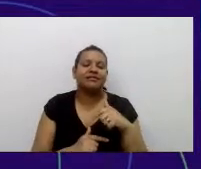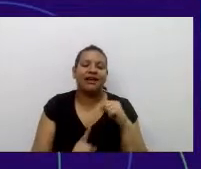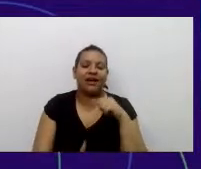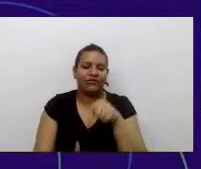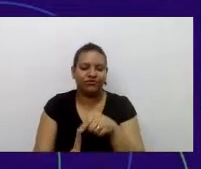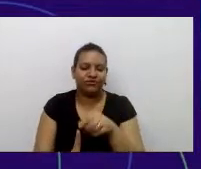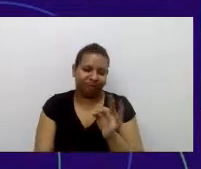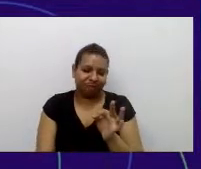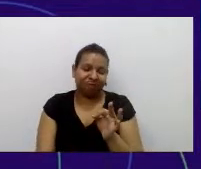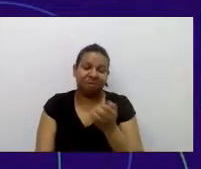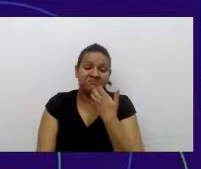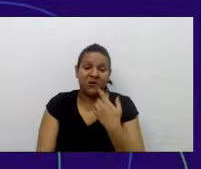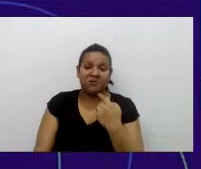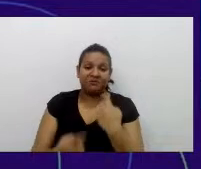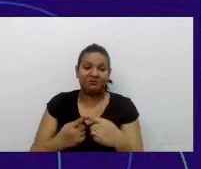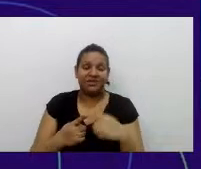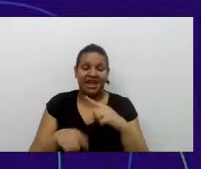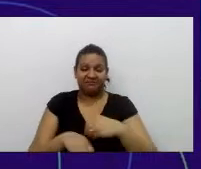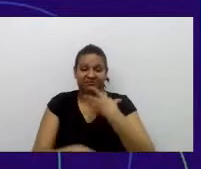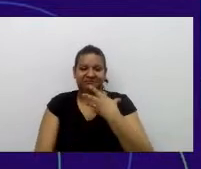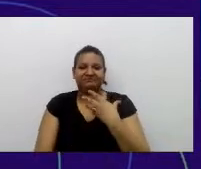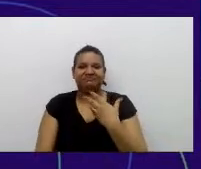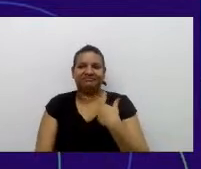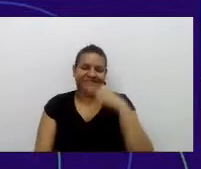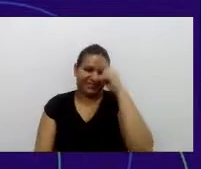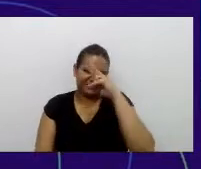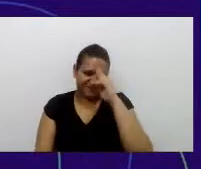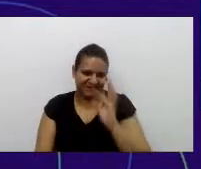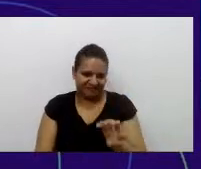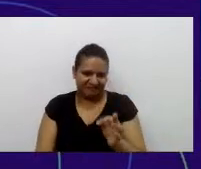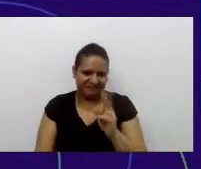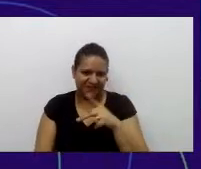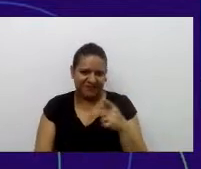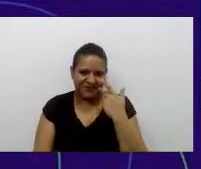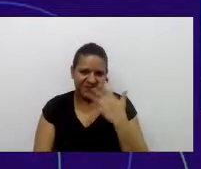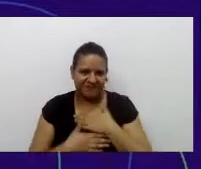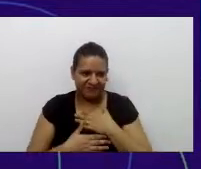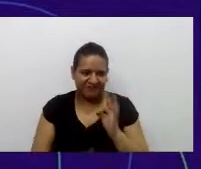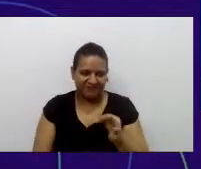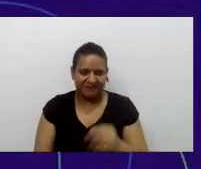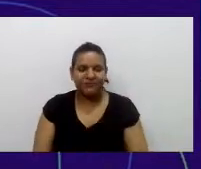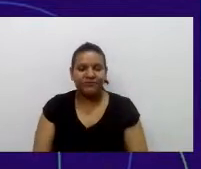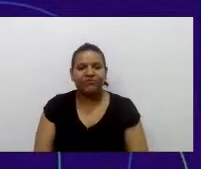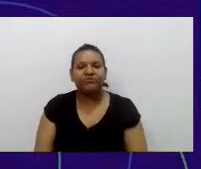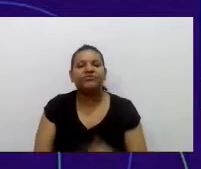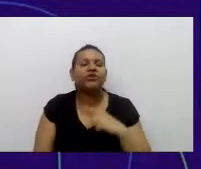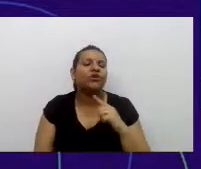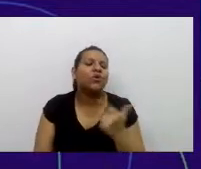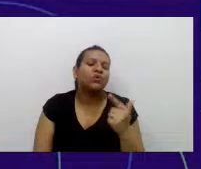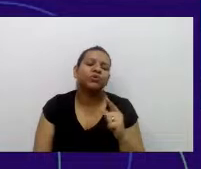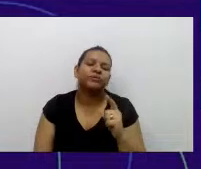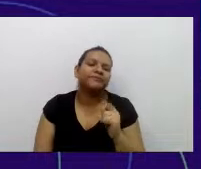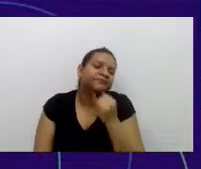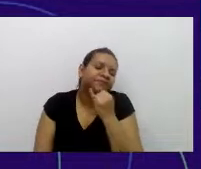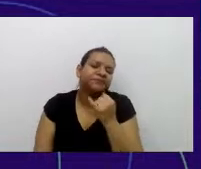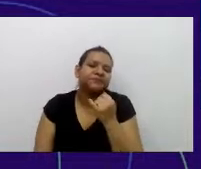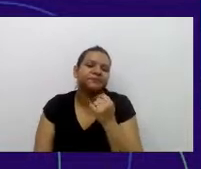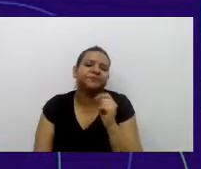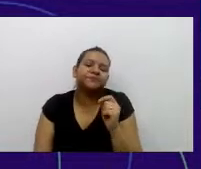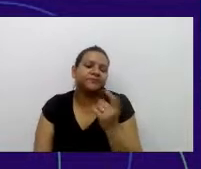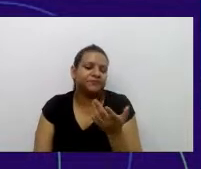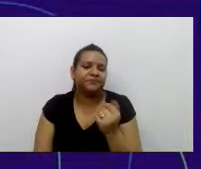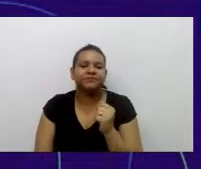teacher. Another example would be, in this case, like focusing on one of the suggestions there.